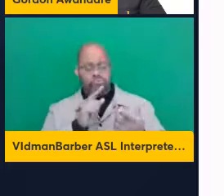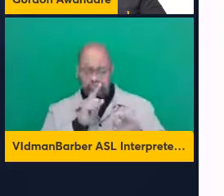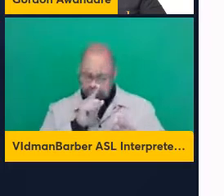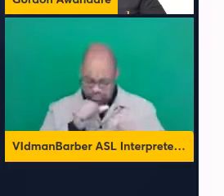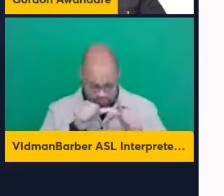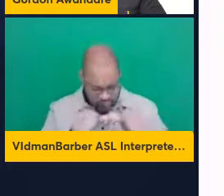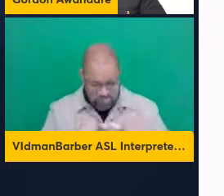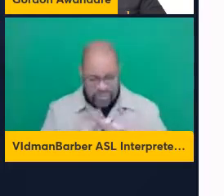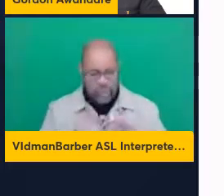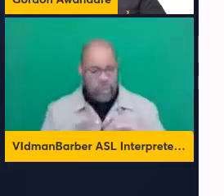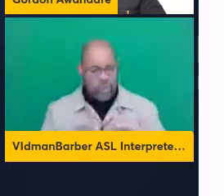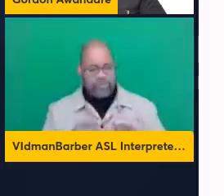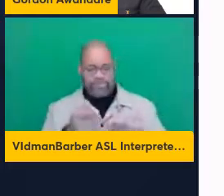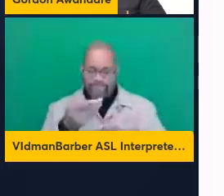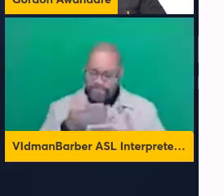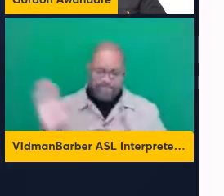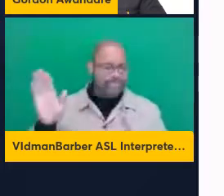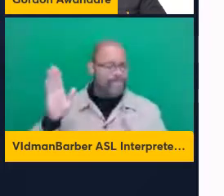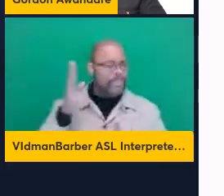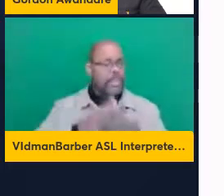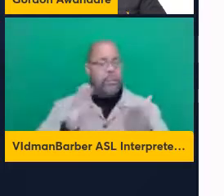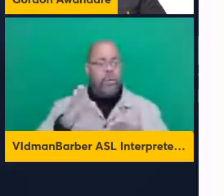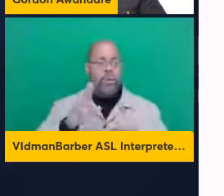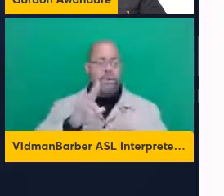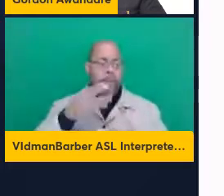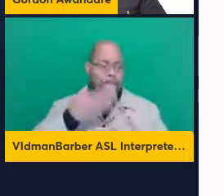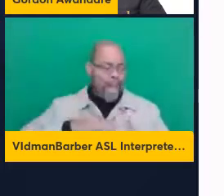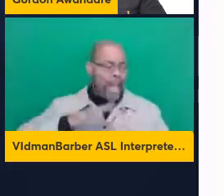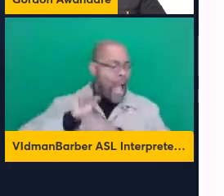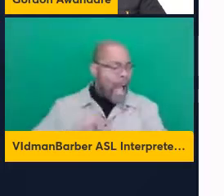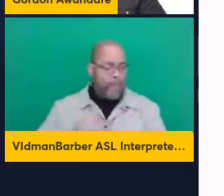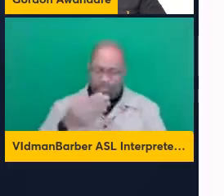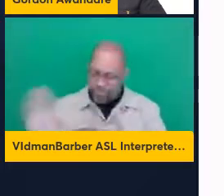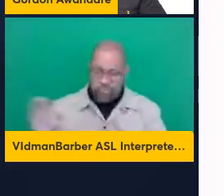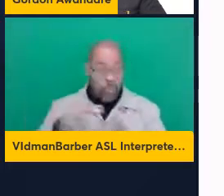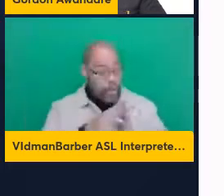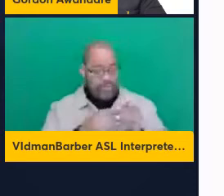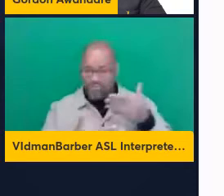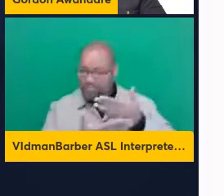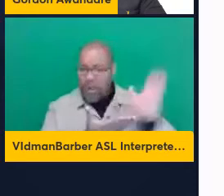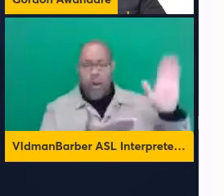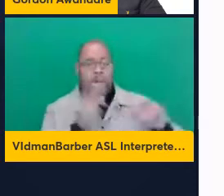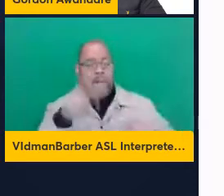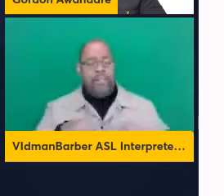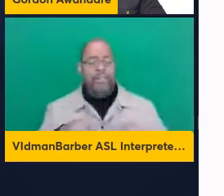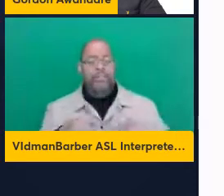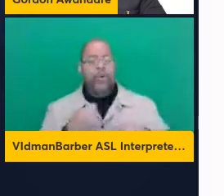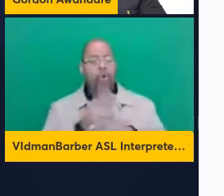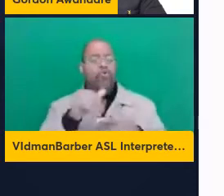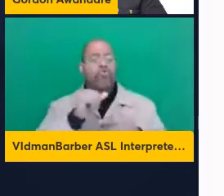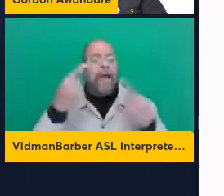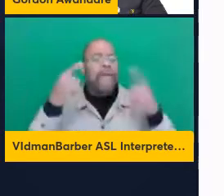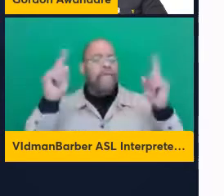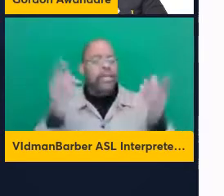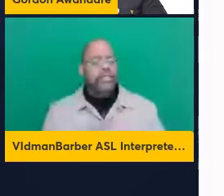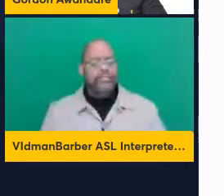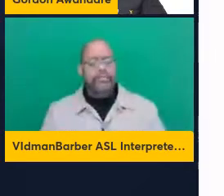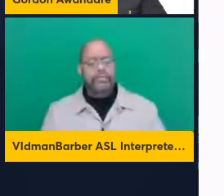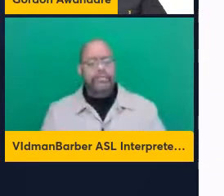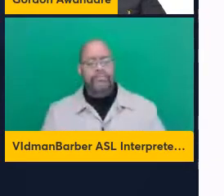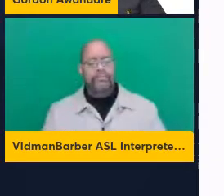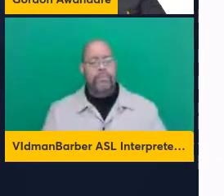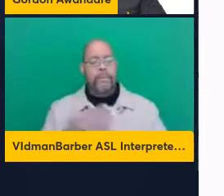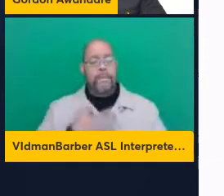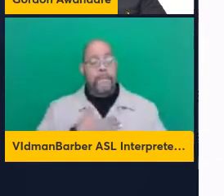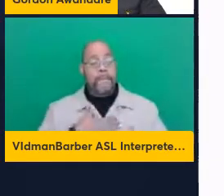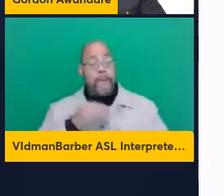off some of your habits or your weaknesses that cause you not to be effective. And my